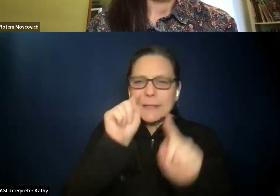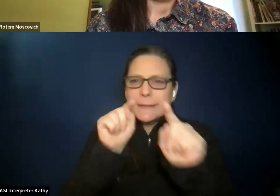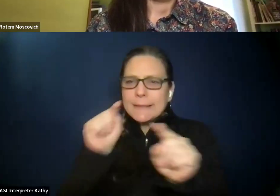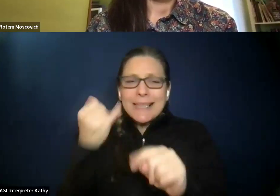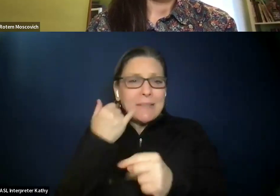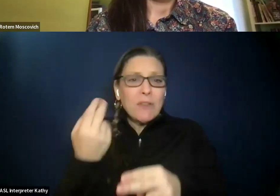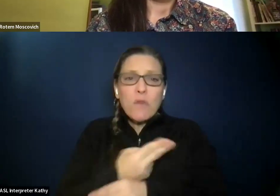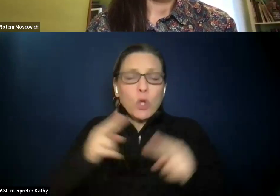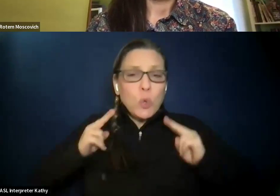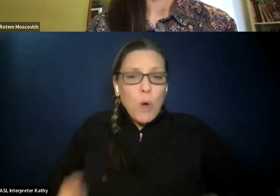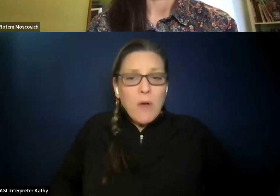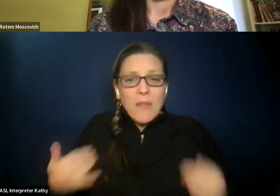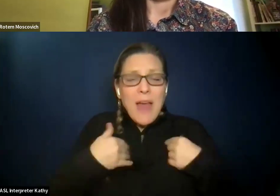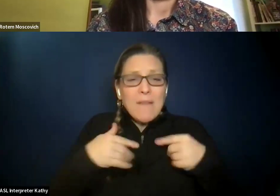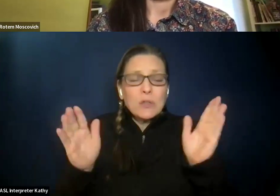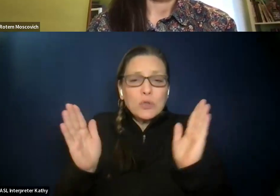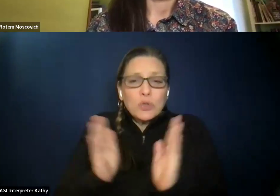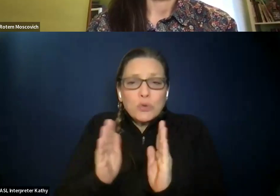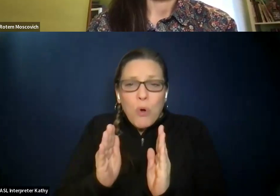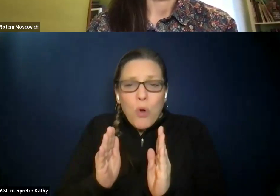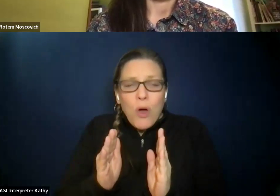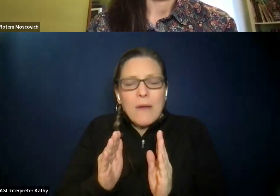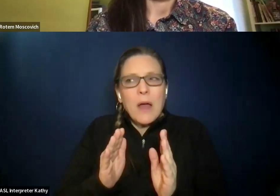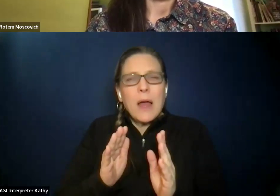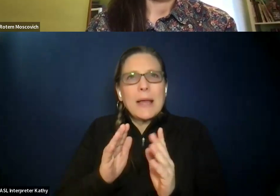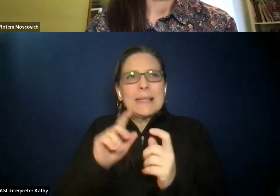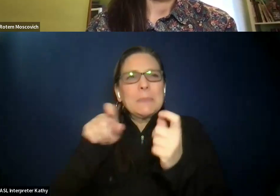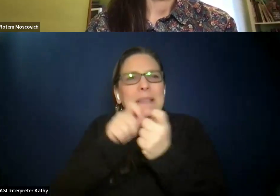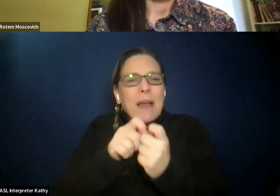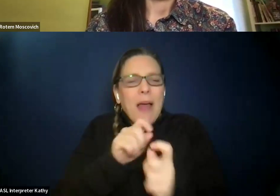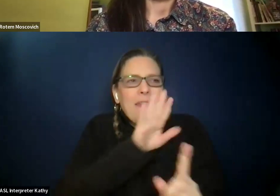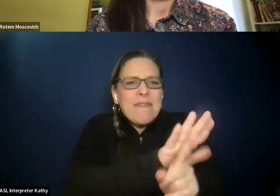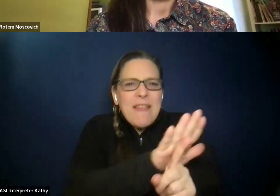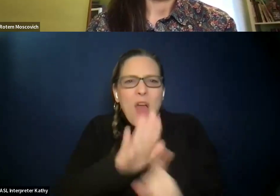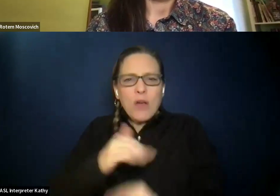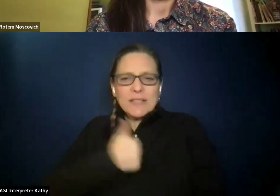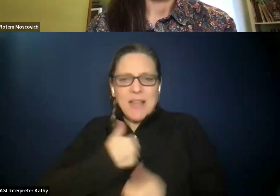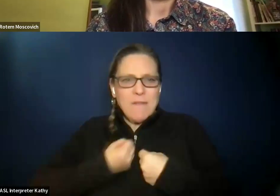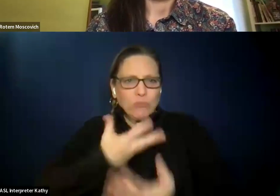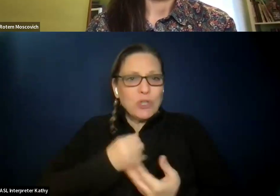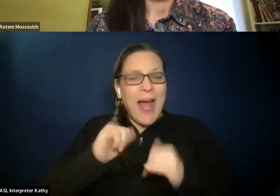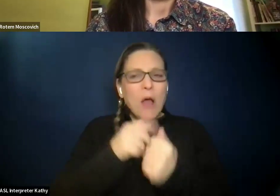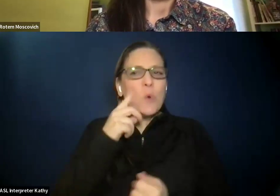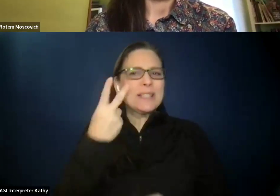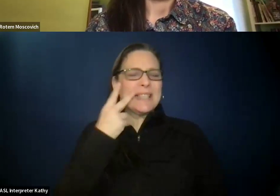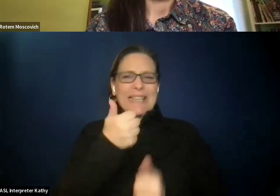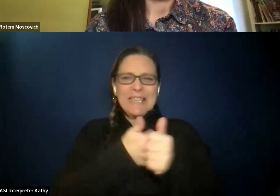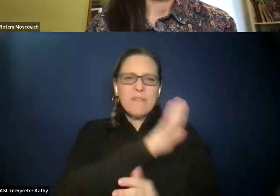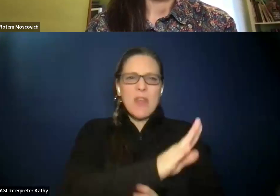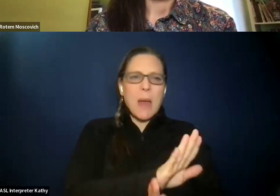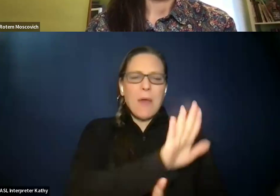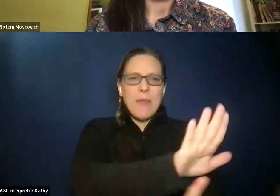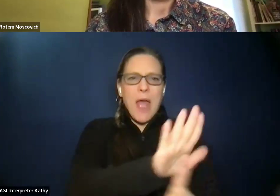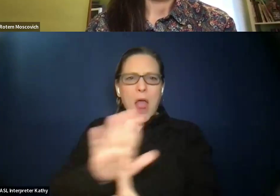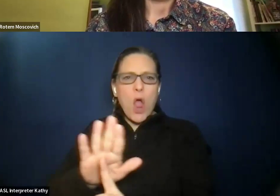full uniforms, they have their small little forms of self-expression, ways that they can express their individuality. And that's what I tried